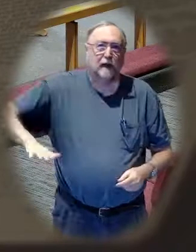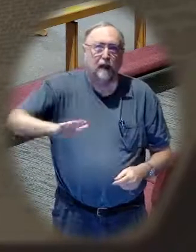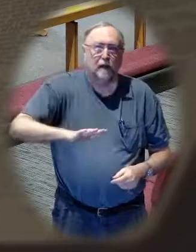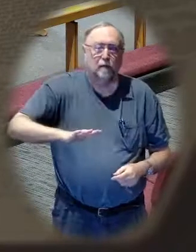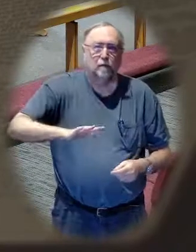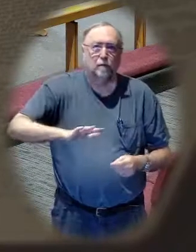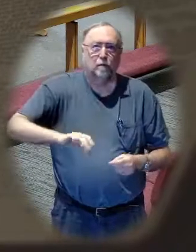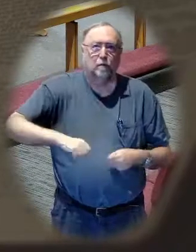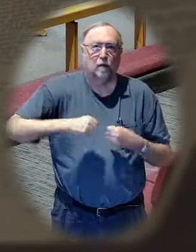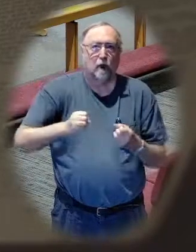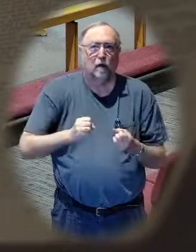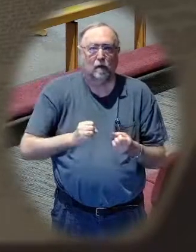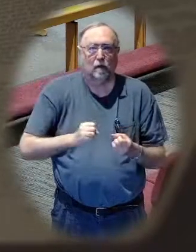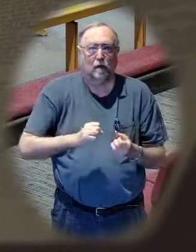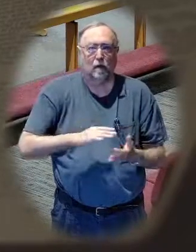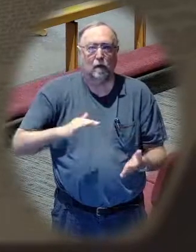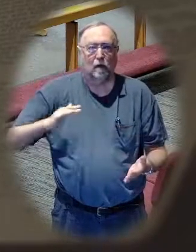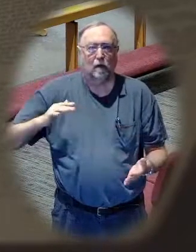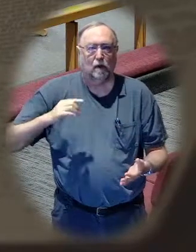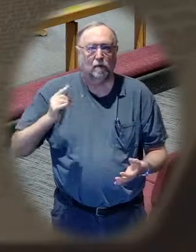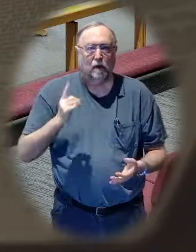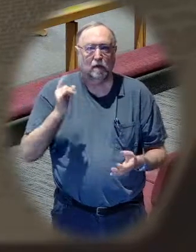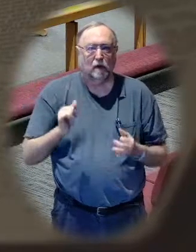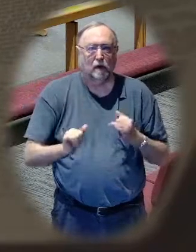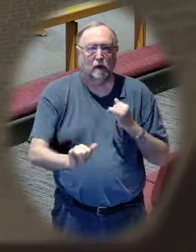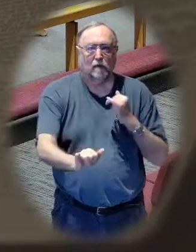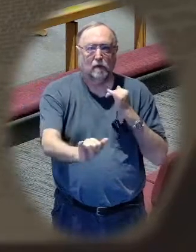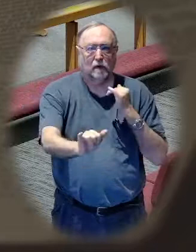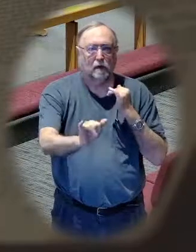glory, forever and ever. Amen.